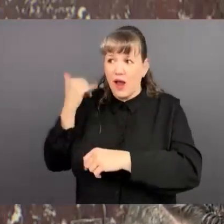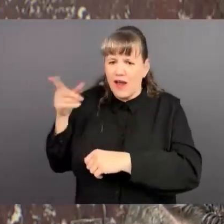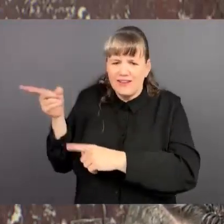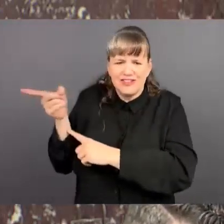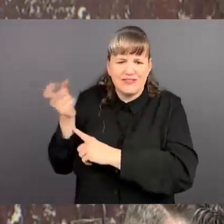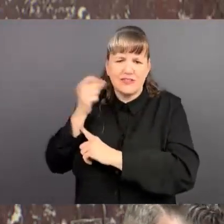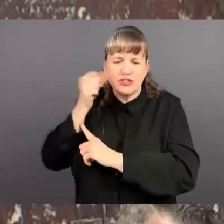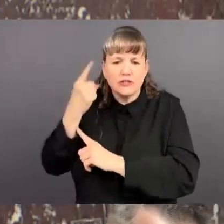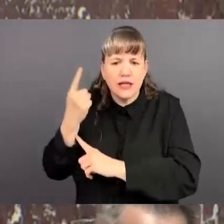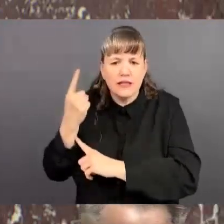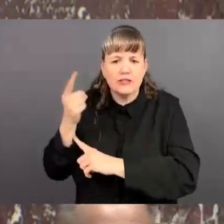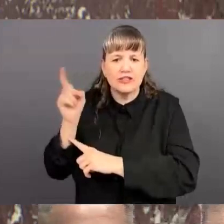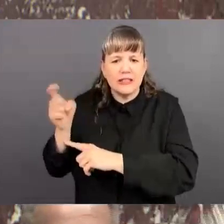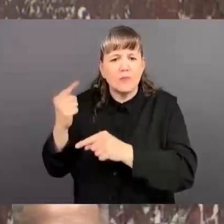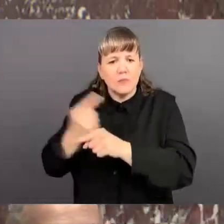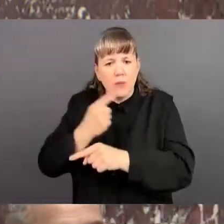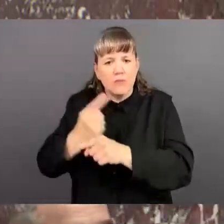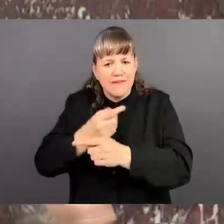fund Surrey?